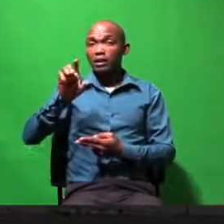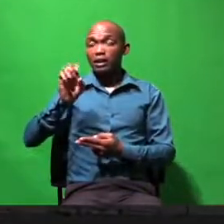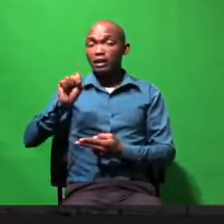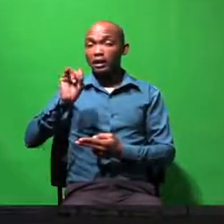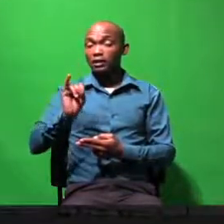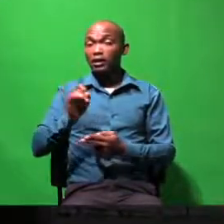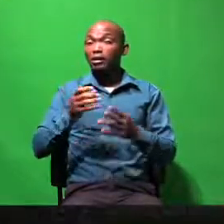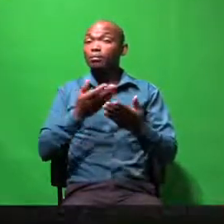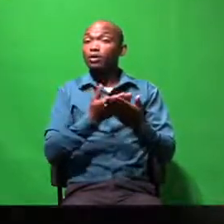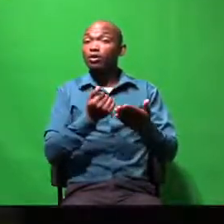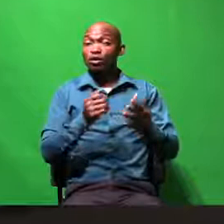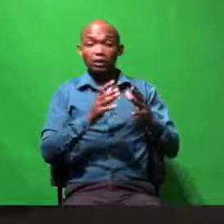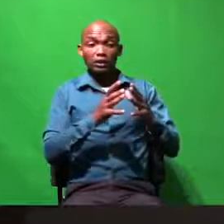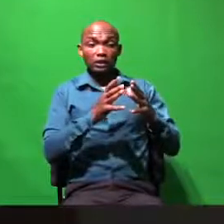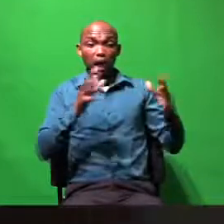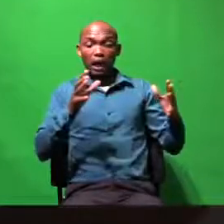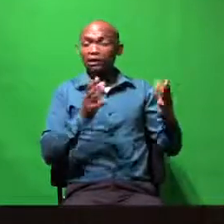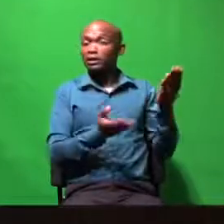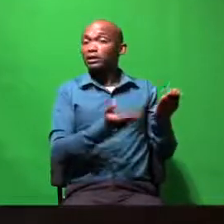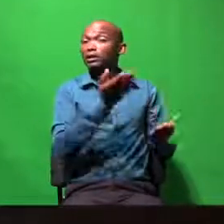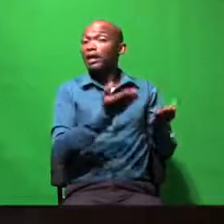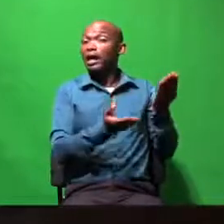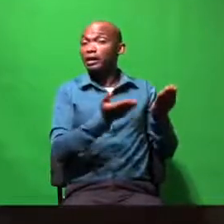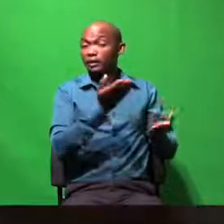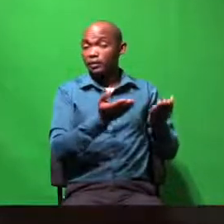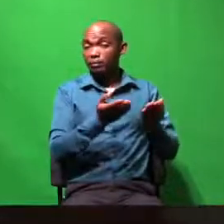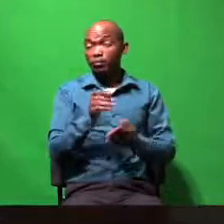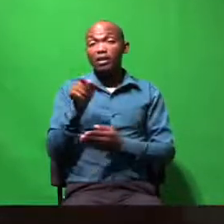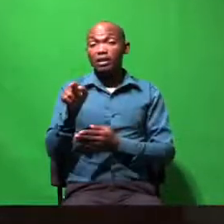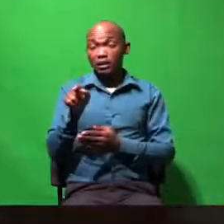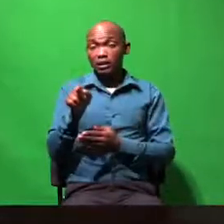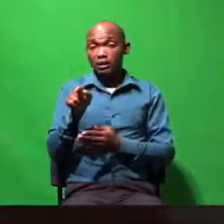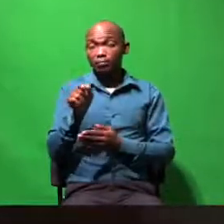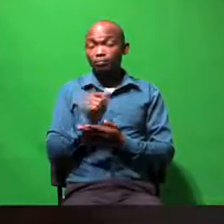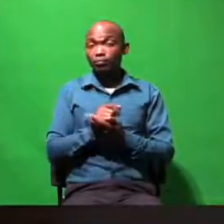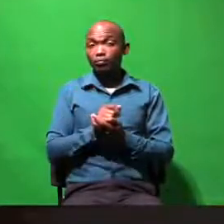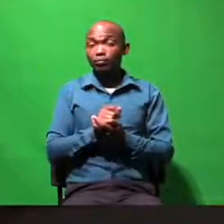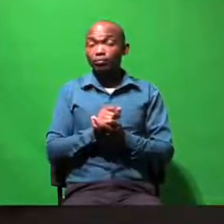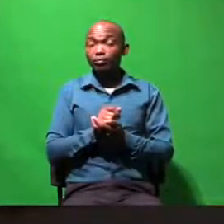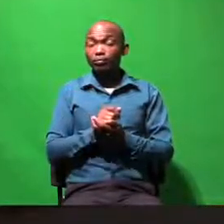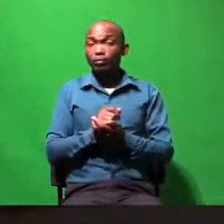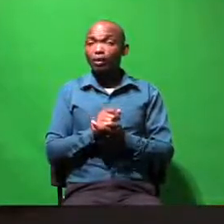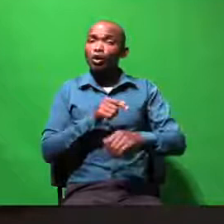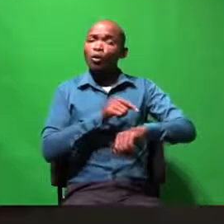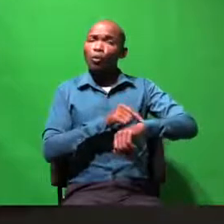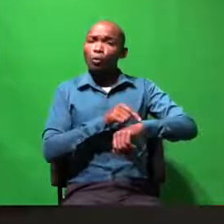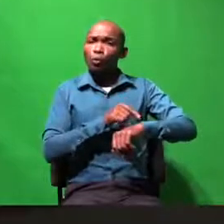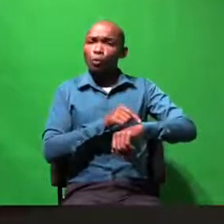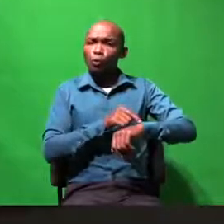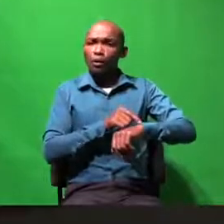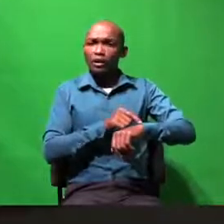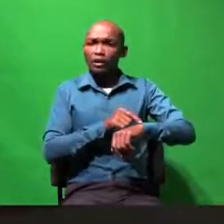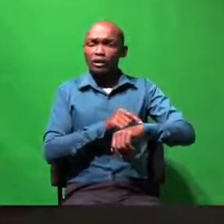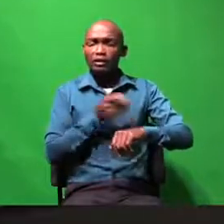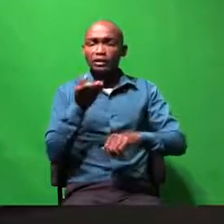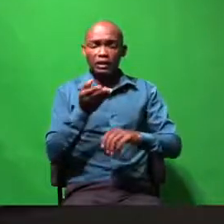Why? Because they are larger in size. So, if that is the case, when such